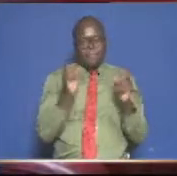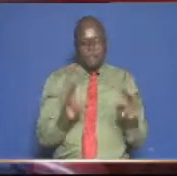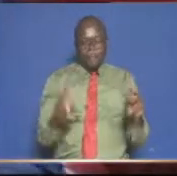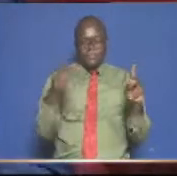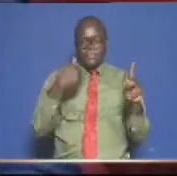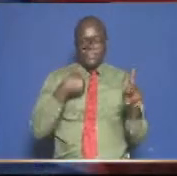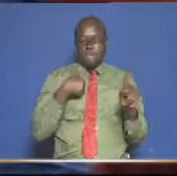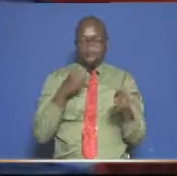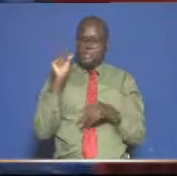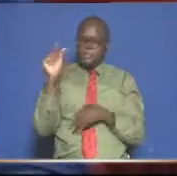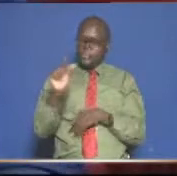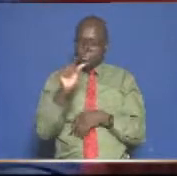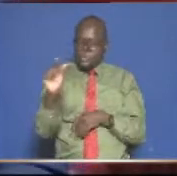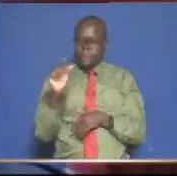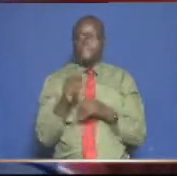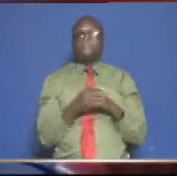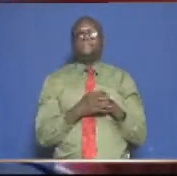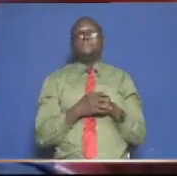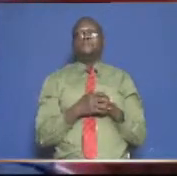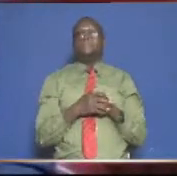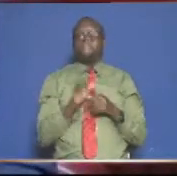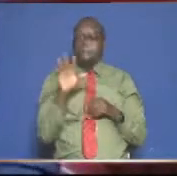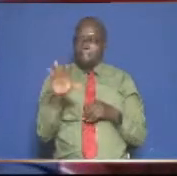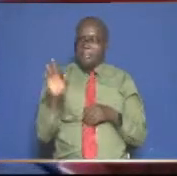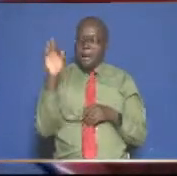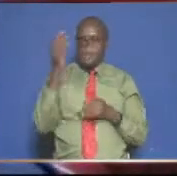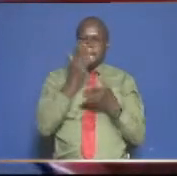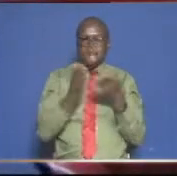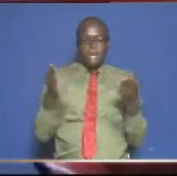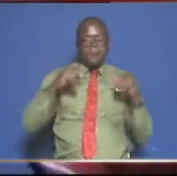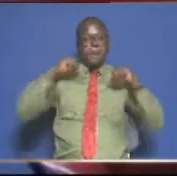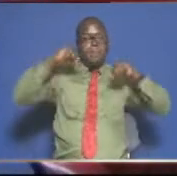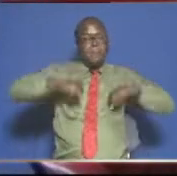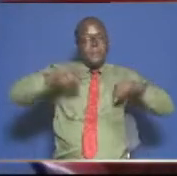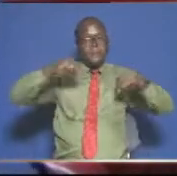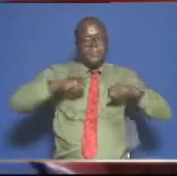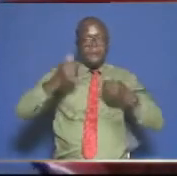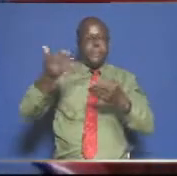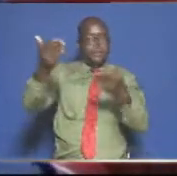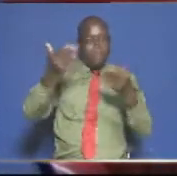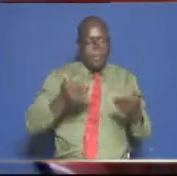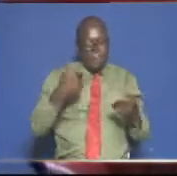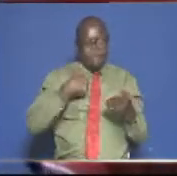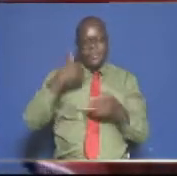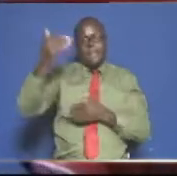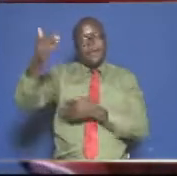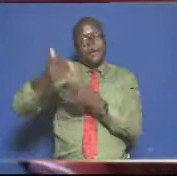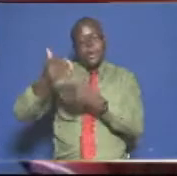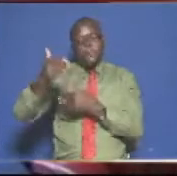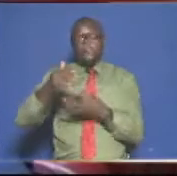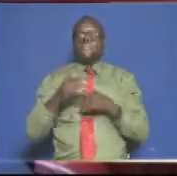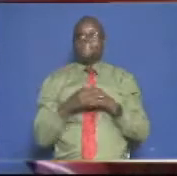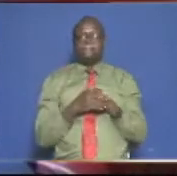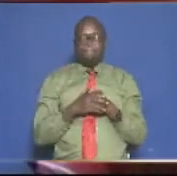and immediately spotted some potential and put me very close to